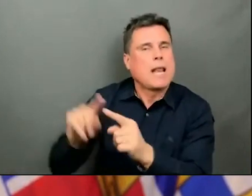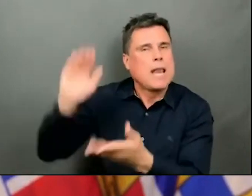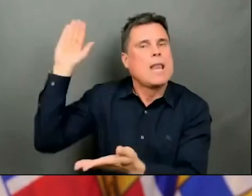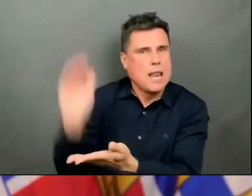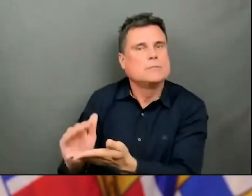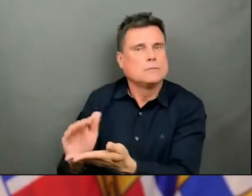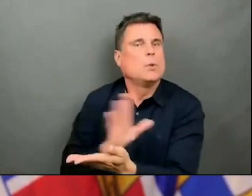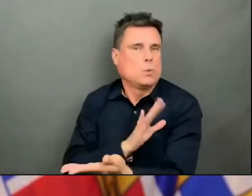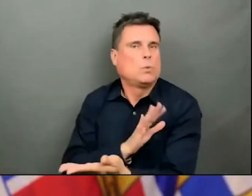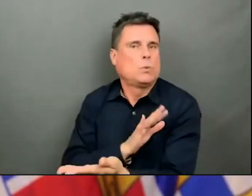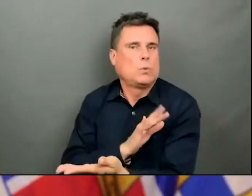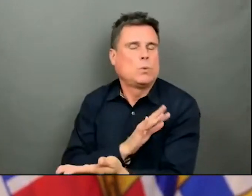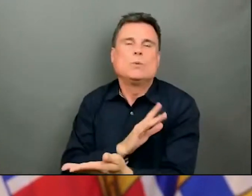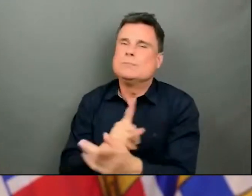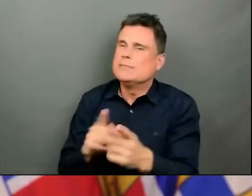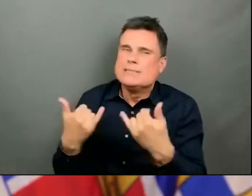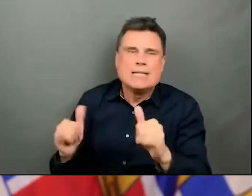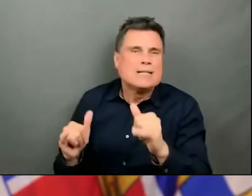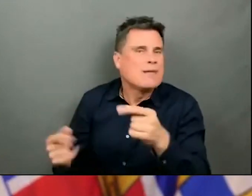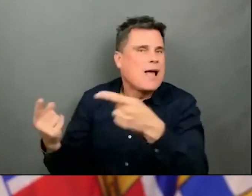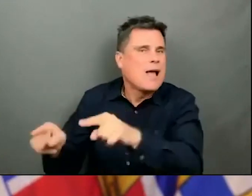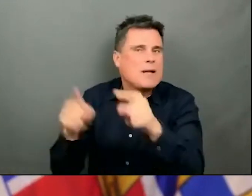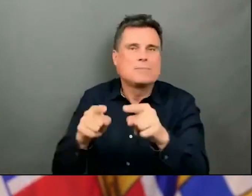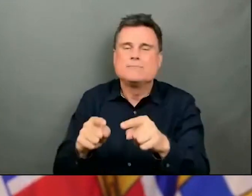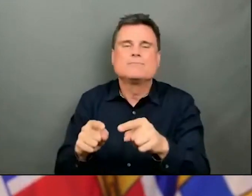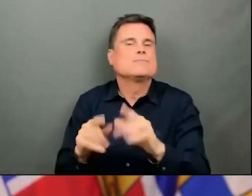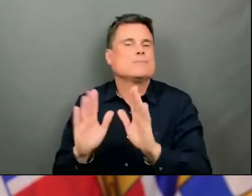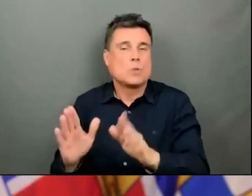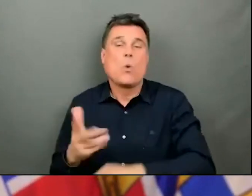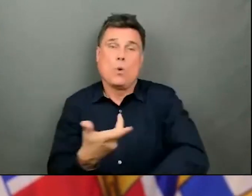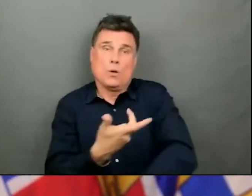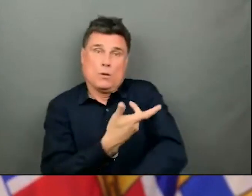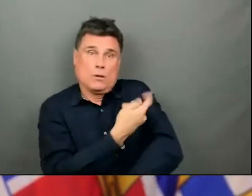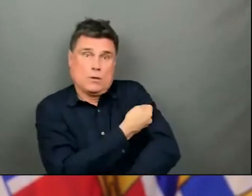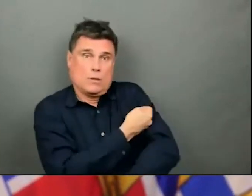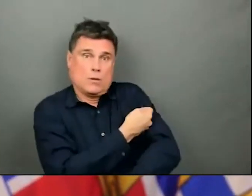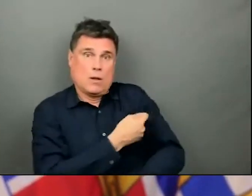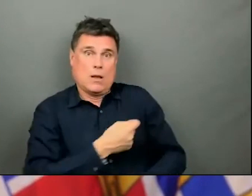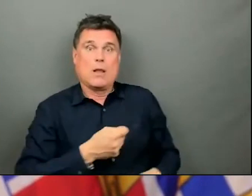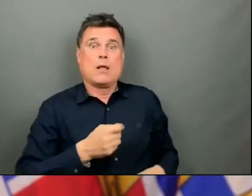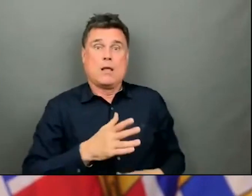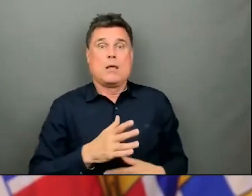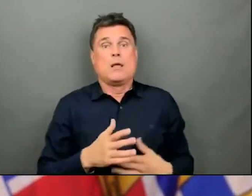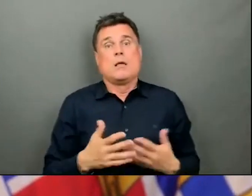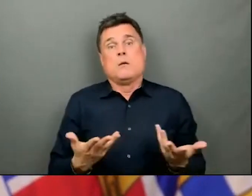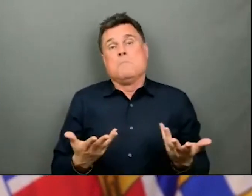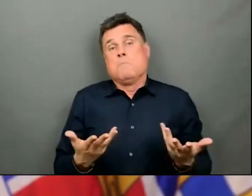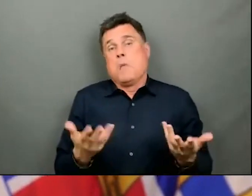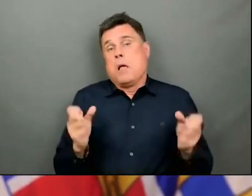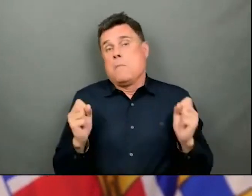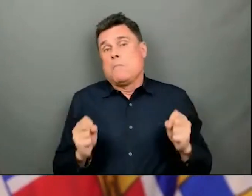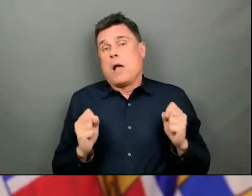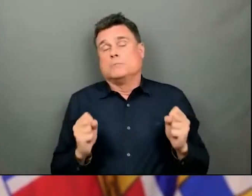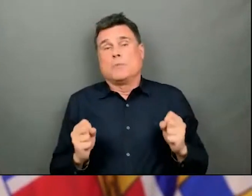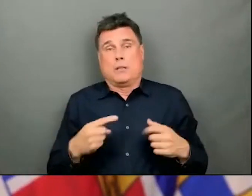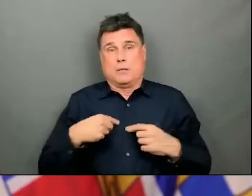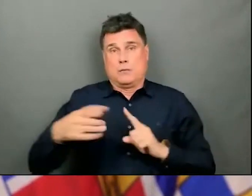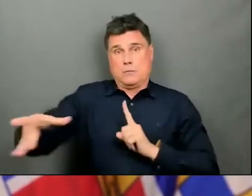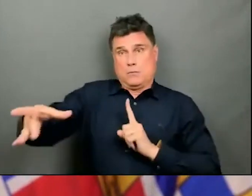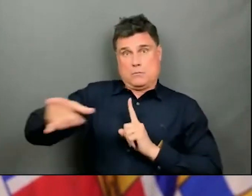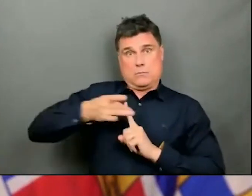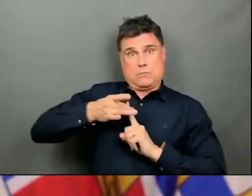being infected go down dramatically, but it's still not zero. So right now, because we have so much